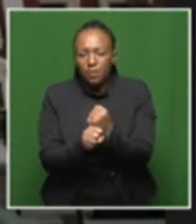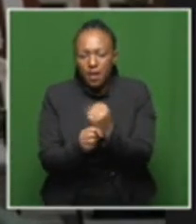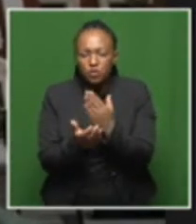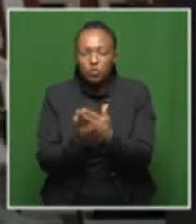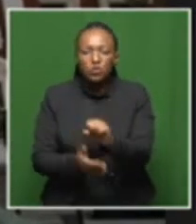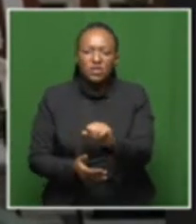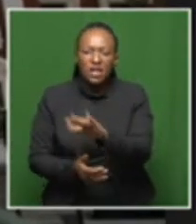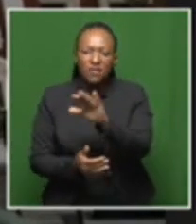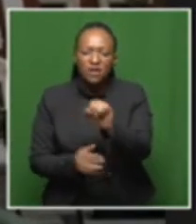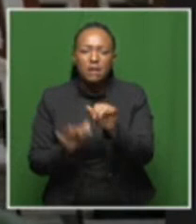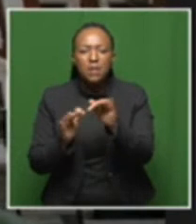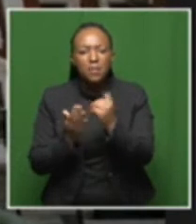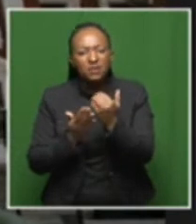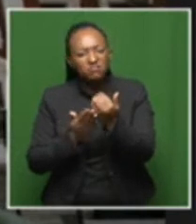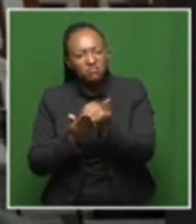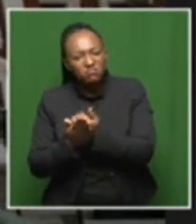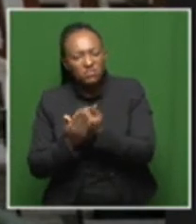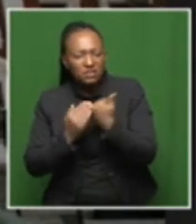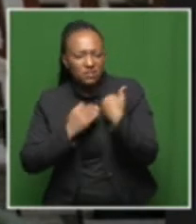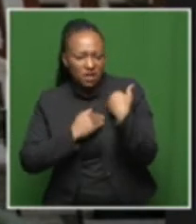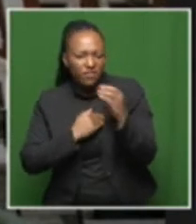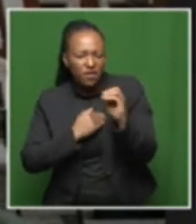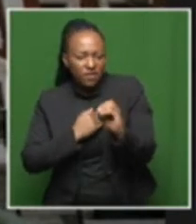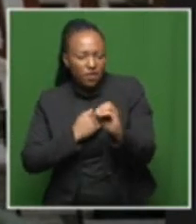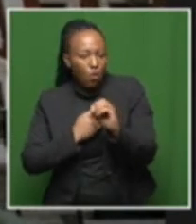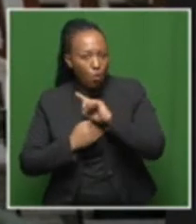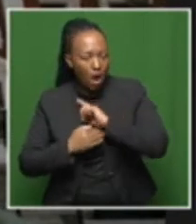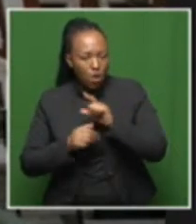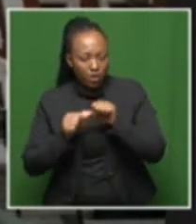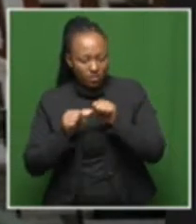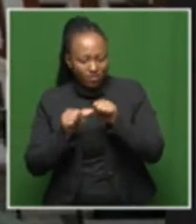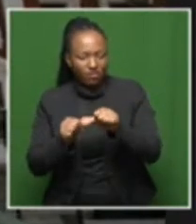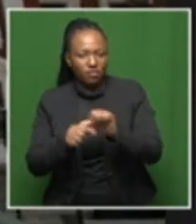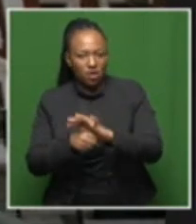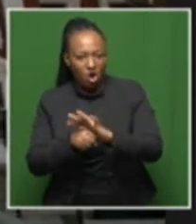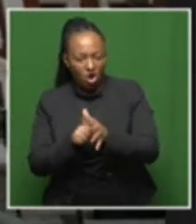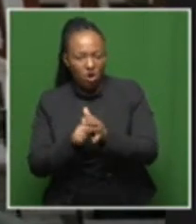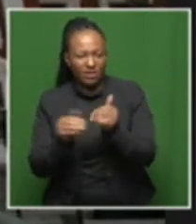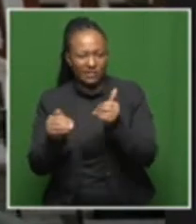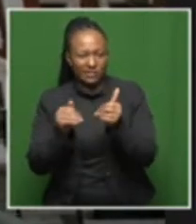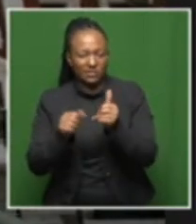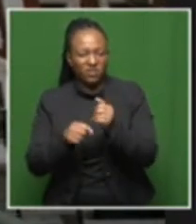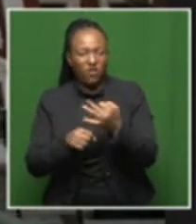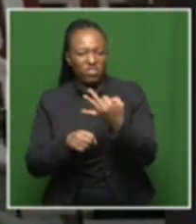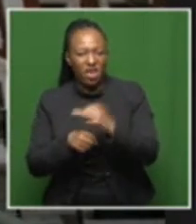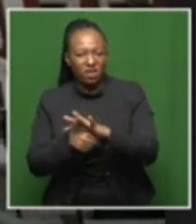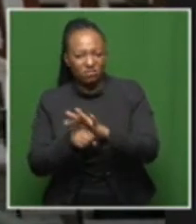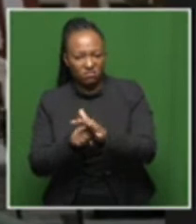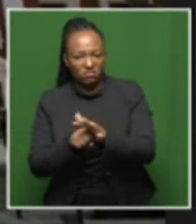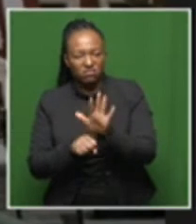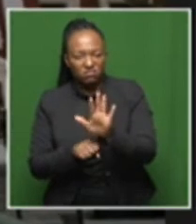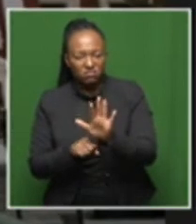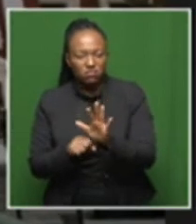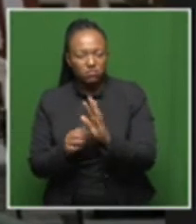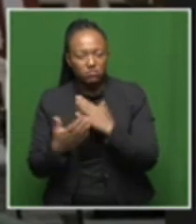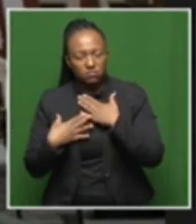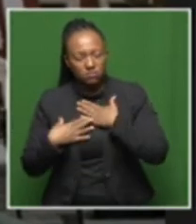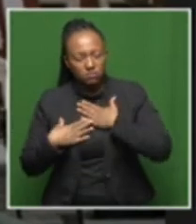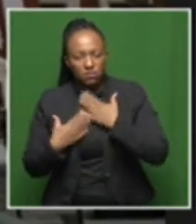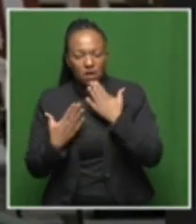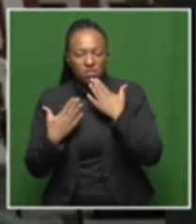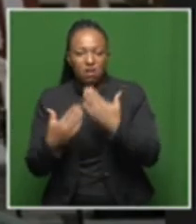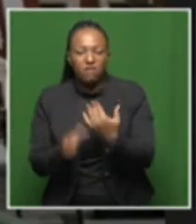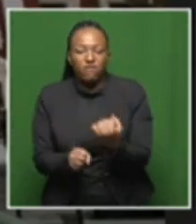South Africans as we battle this third wave of COVID-19. We appreciate your efforts and